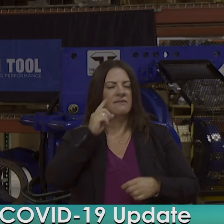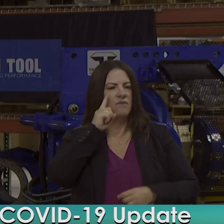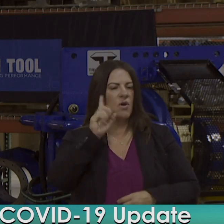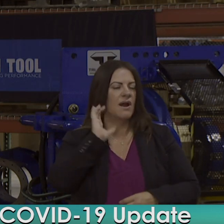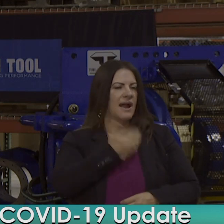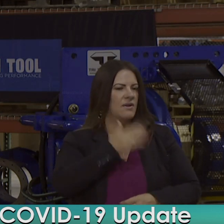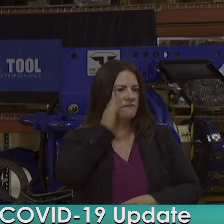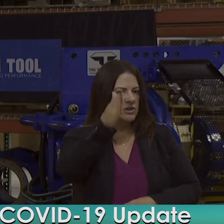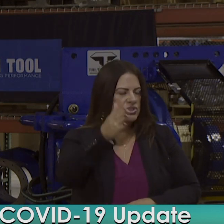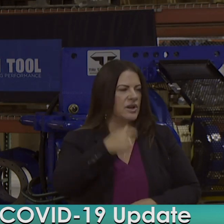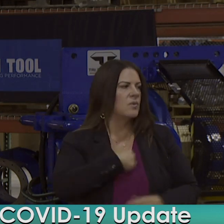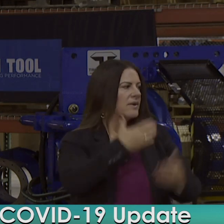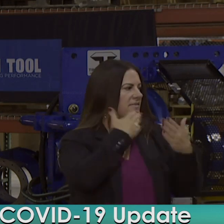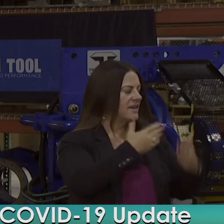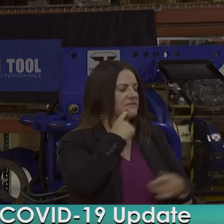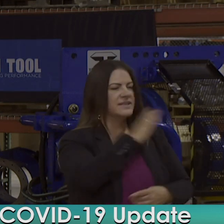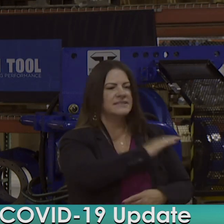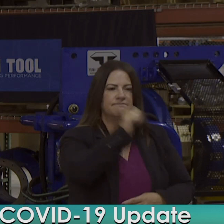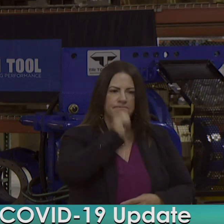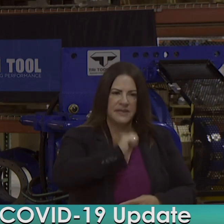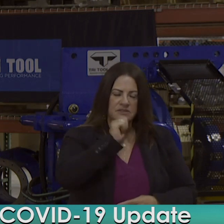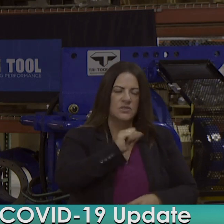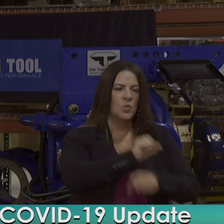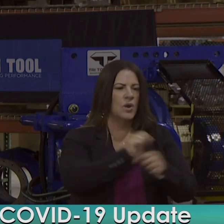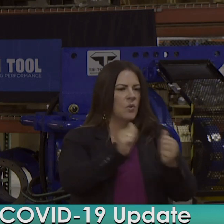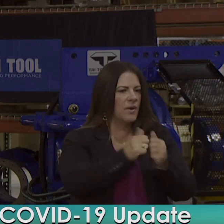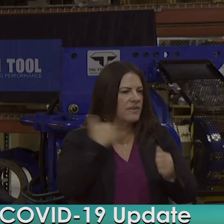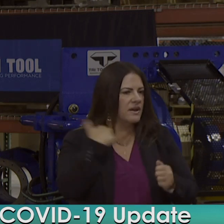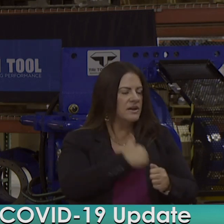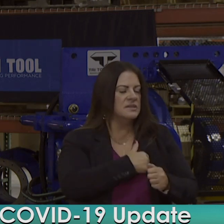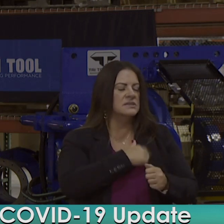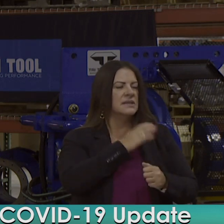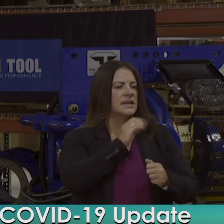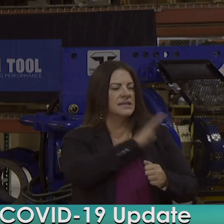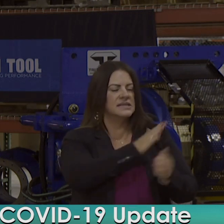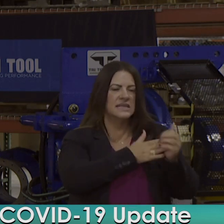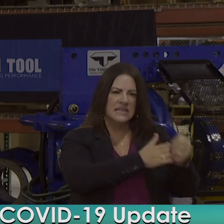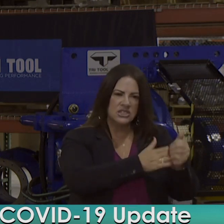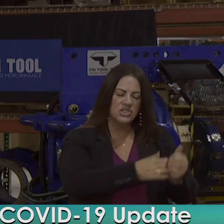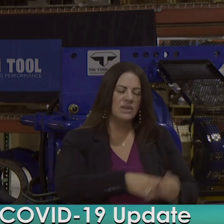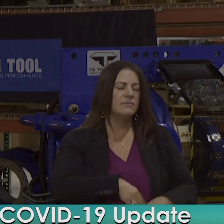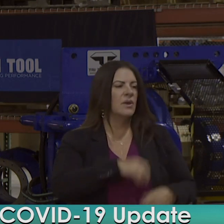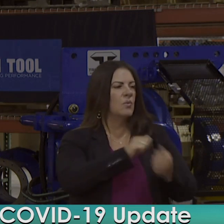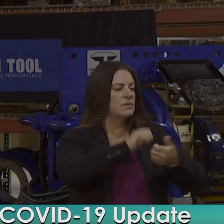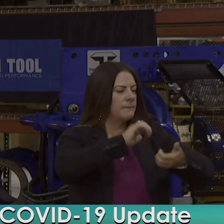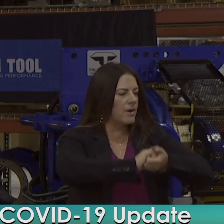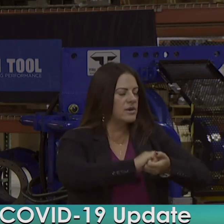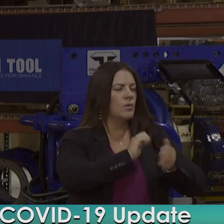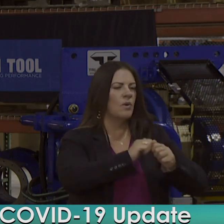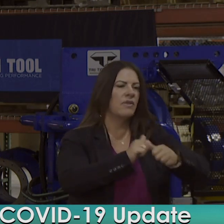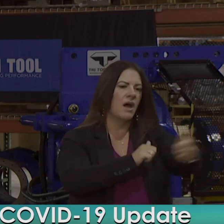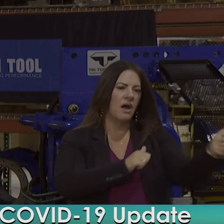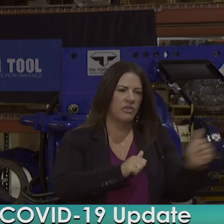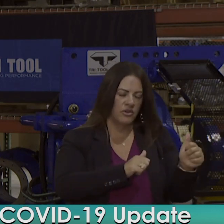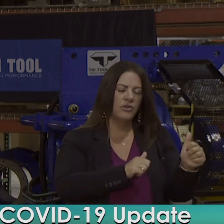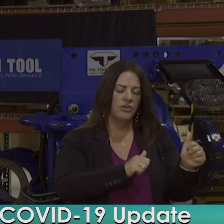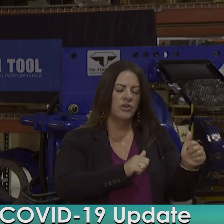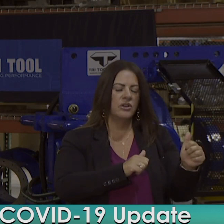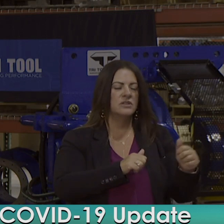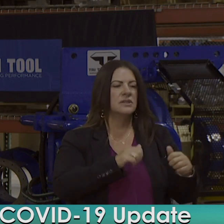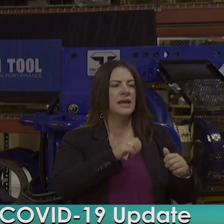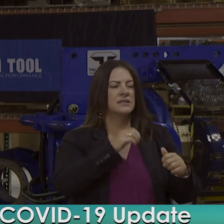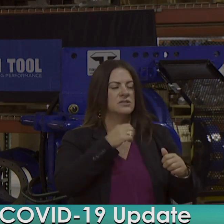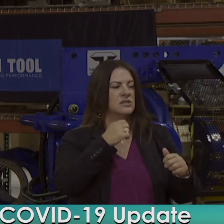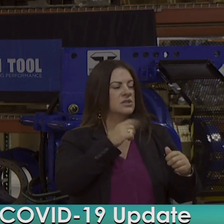want to thank him for his patience, not just his stewardship and leadership with this partnership as we put it